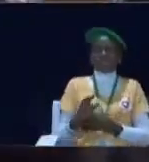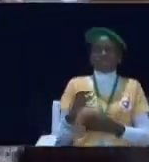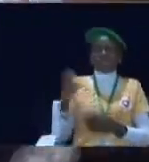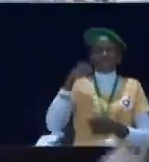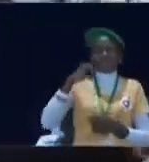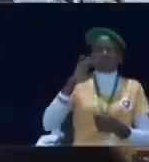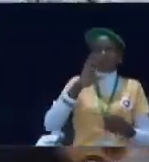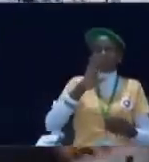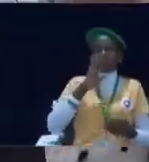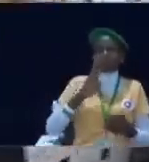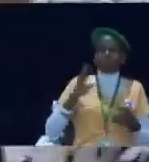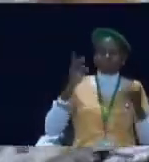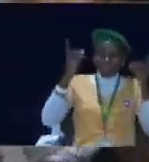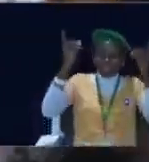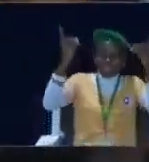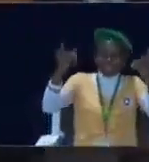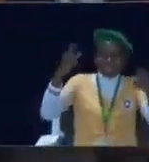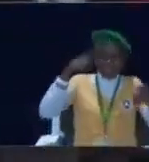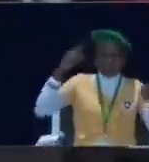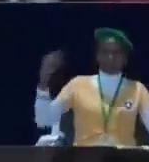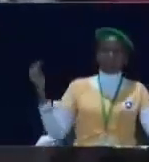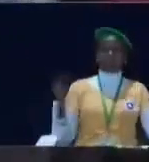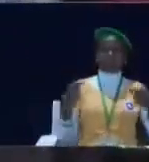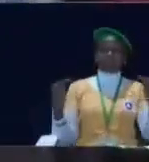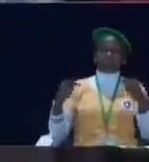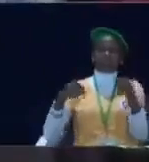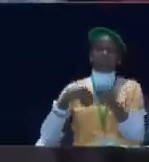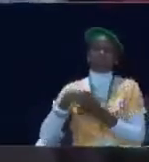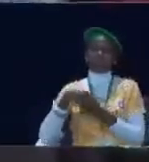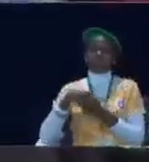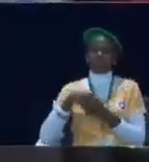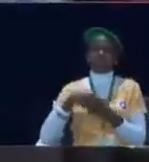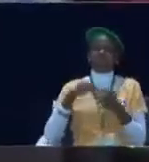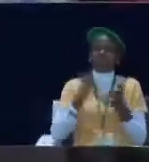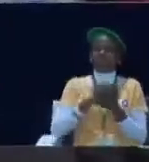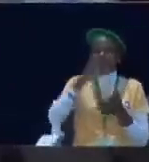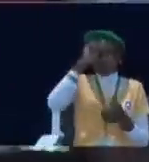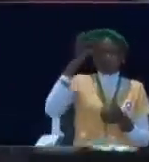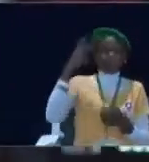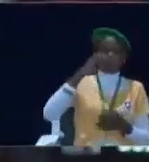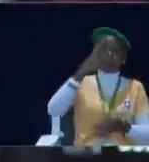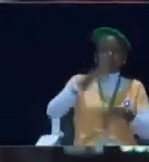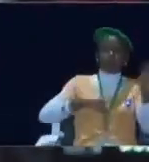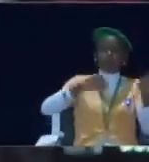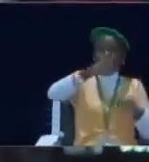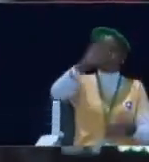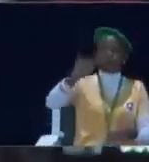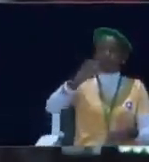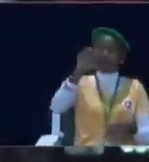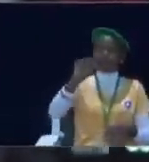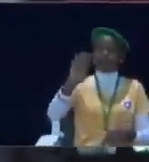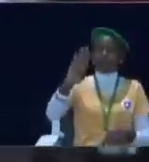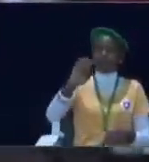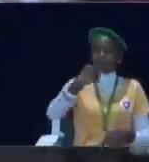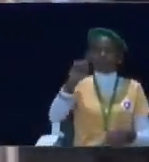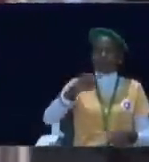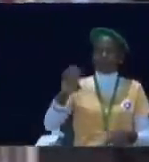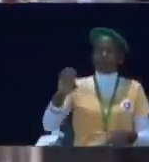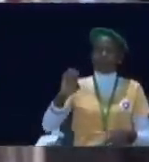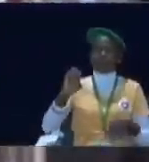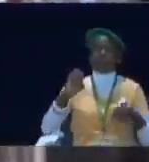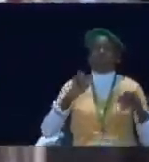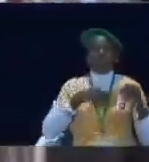had been destined for pain. That man was called Jabez. And the meaning of